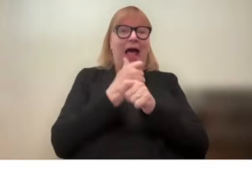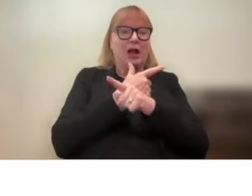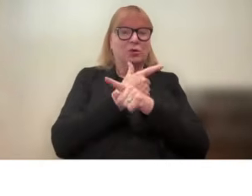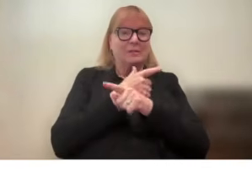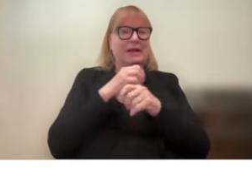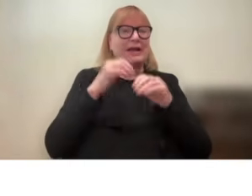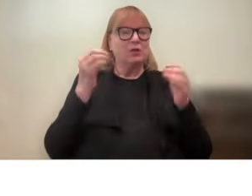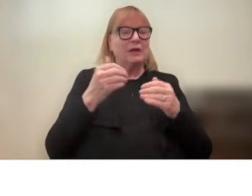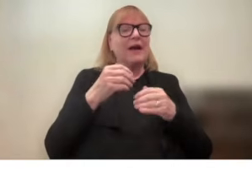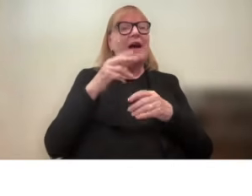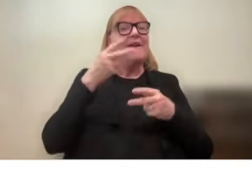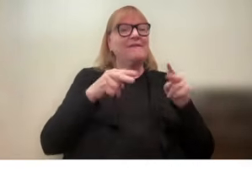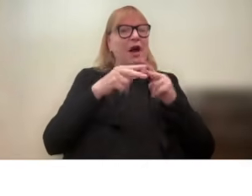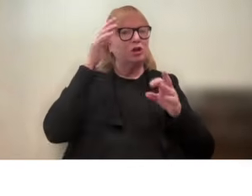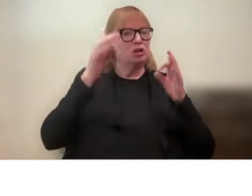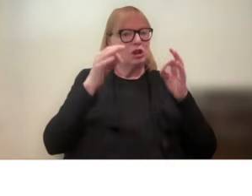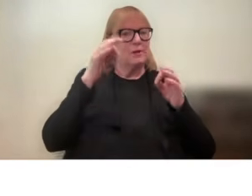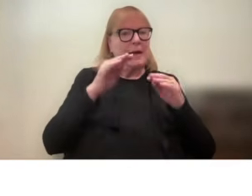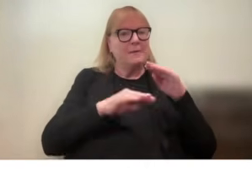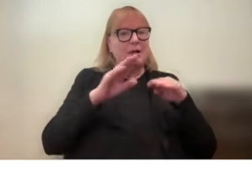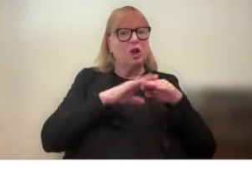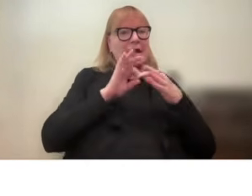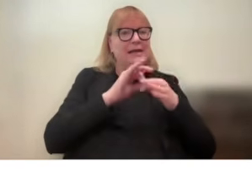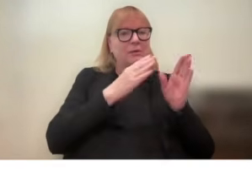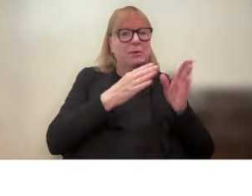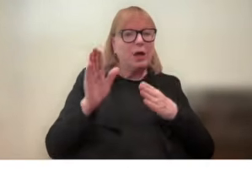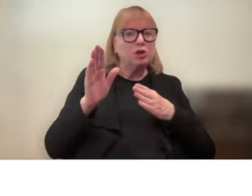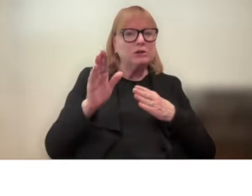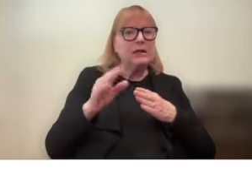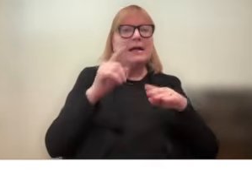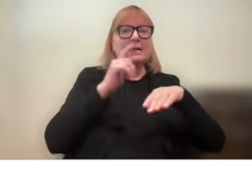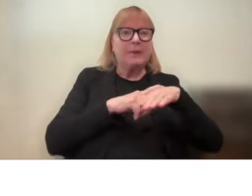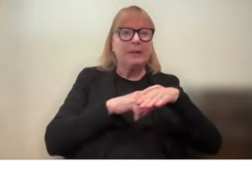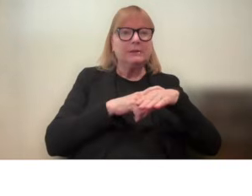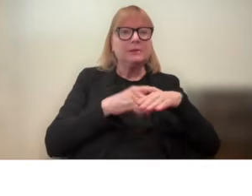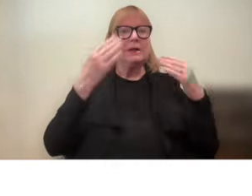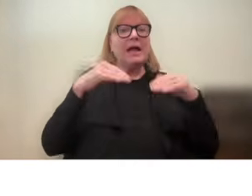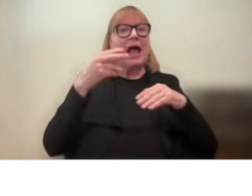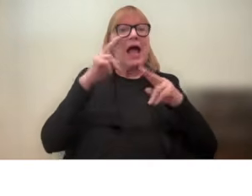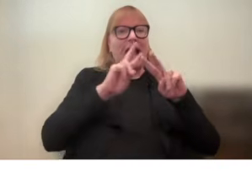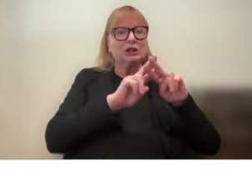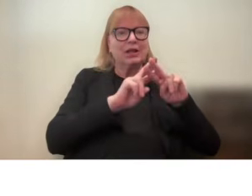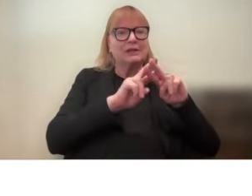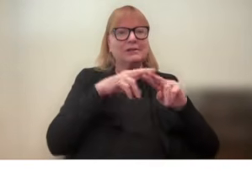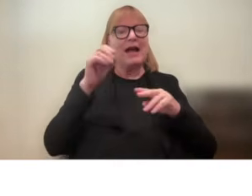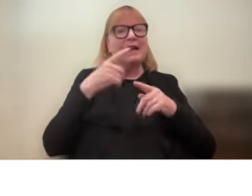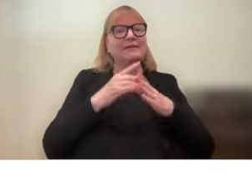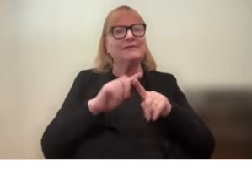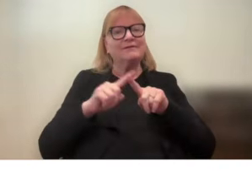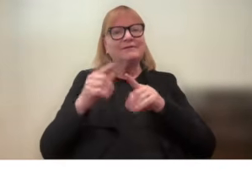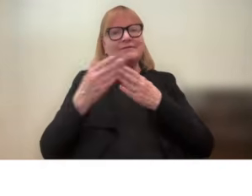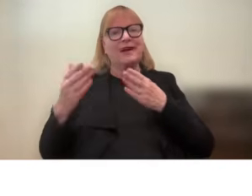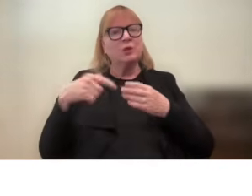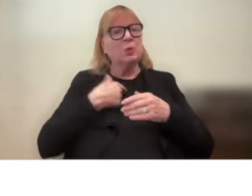neutral. It's making value judgments based on engagement patterns, timings, hashtags, and factors that we might not